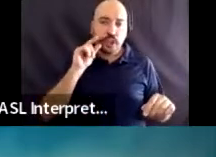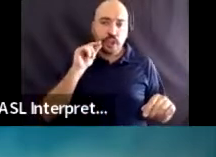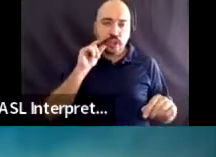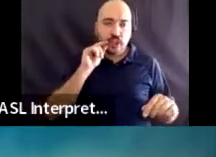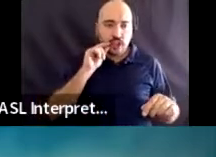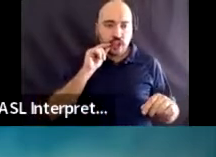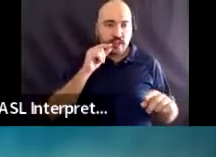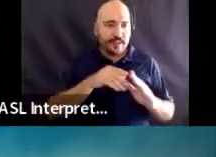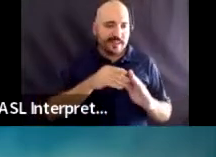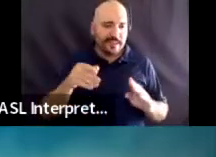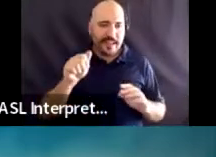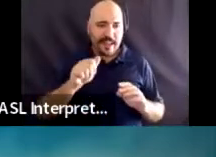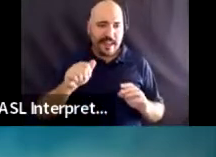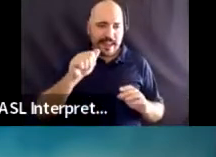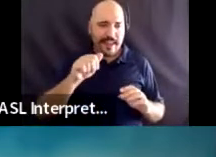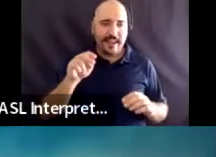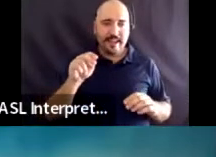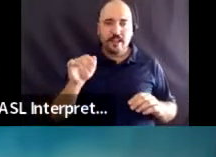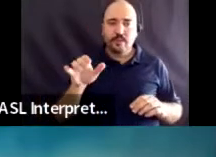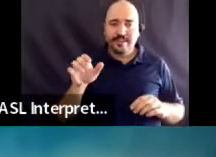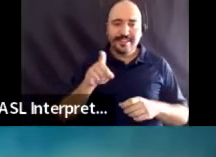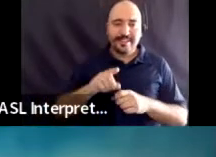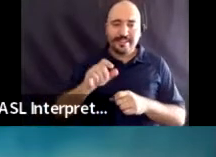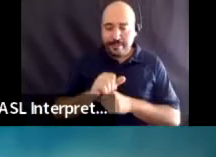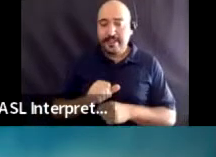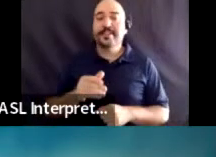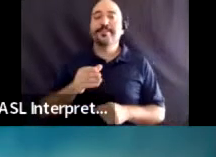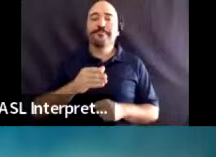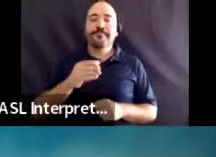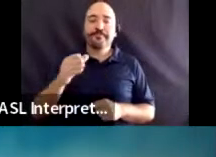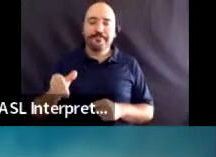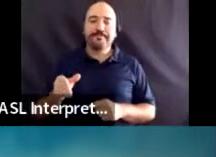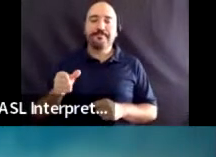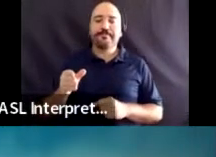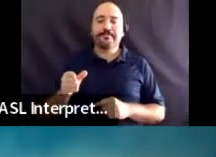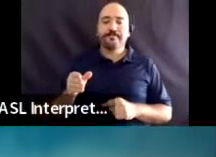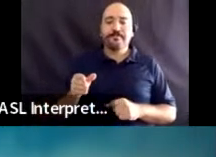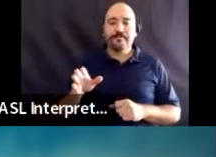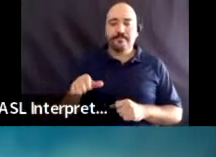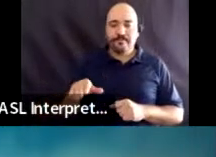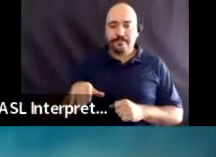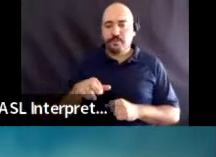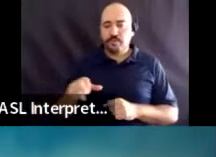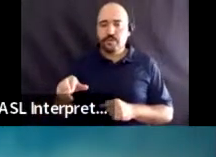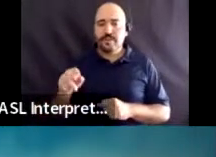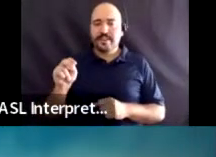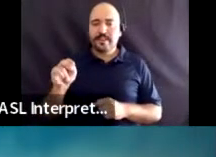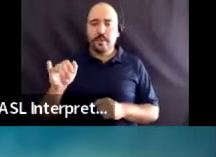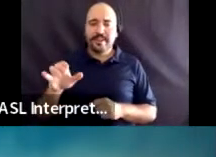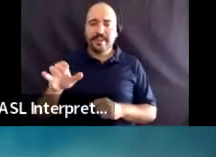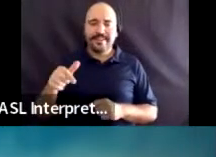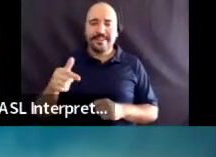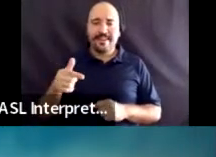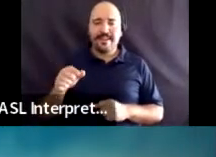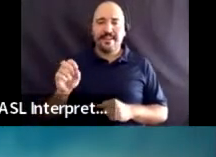to it, it says @NYC Disabilities. And on the lower right corner, it says